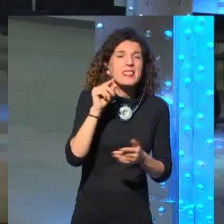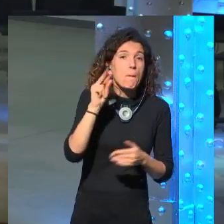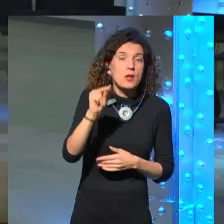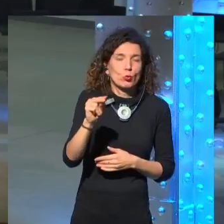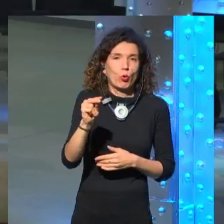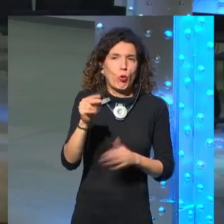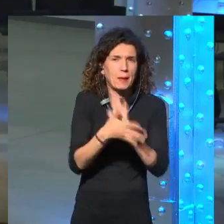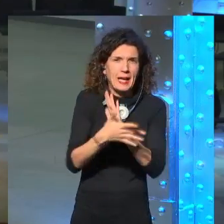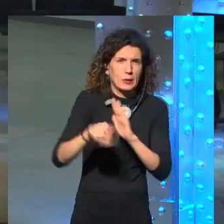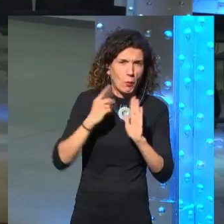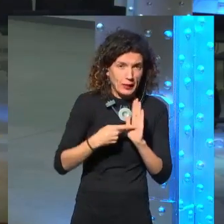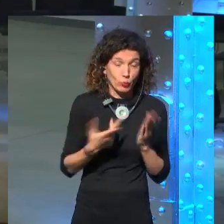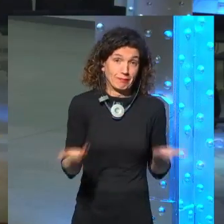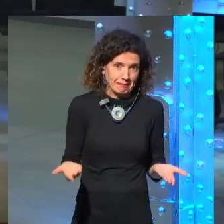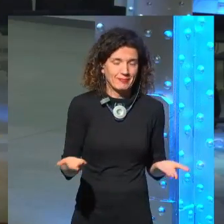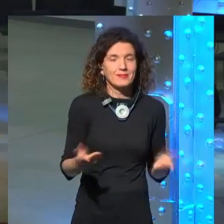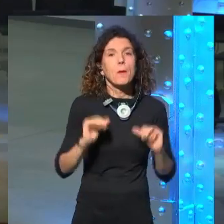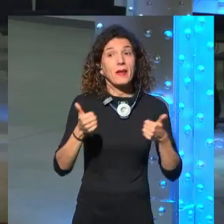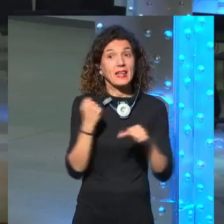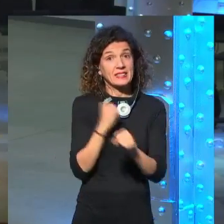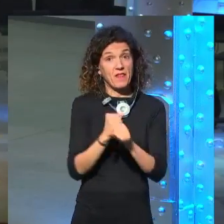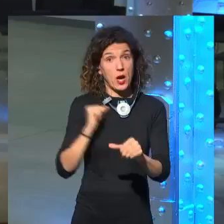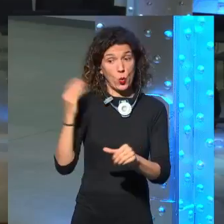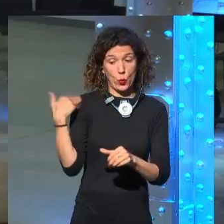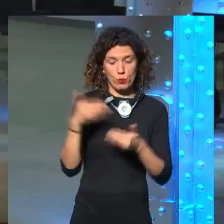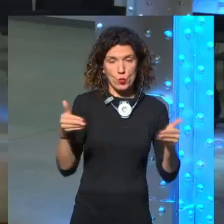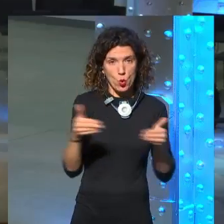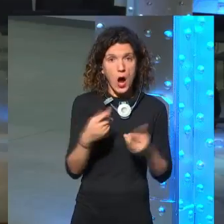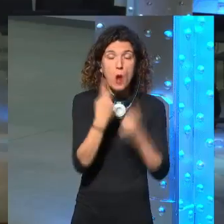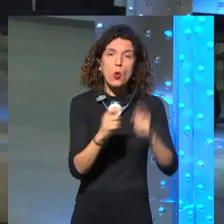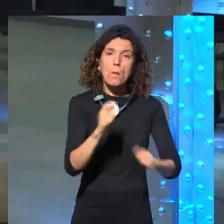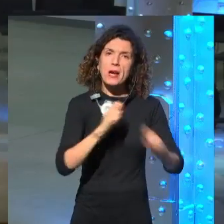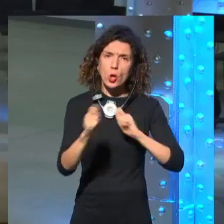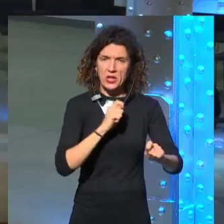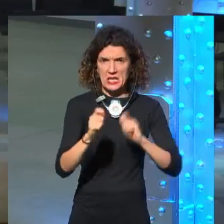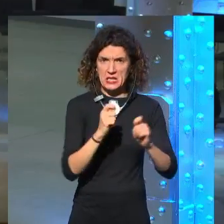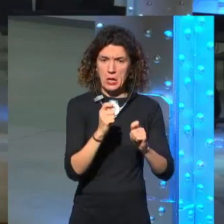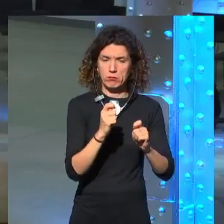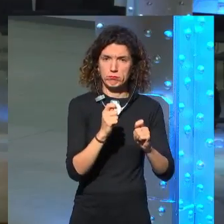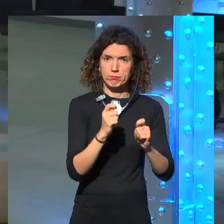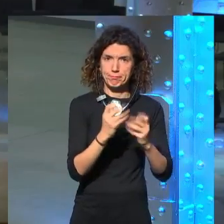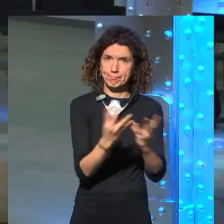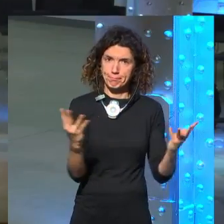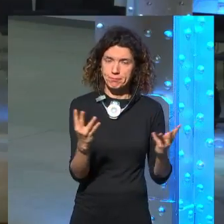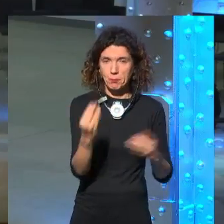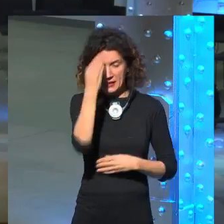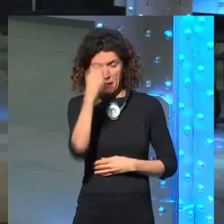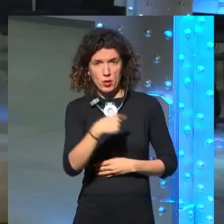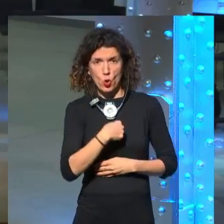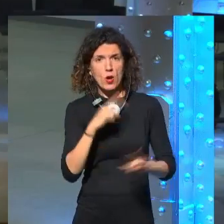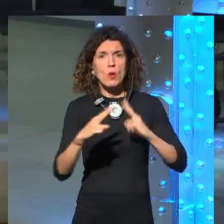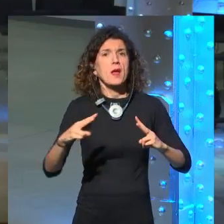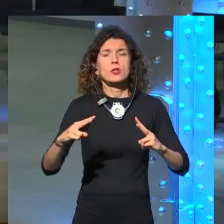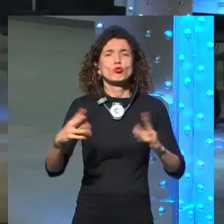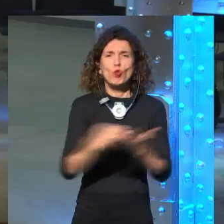job a few years ago, a lot of journalists just expected that, yeah, I must know it all. So I would get